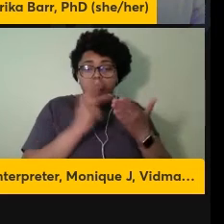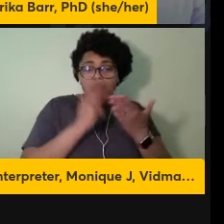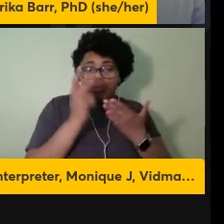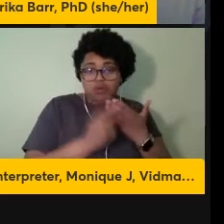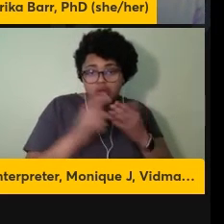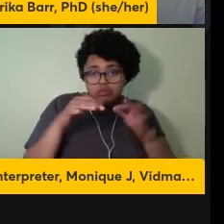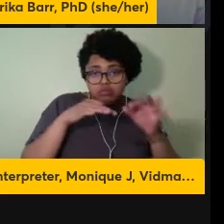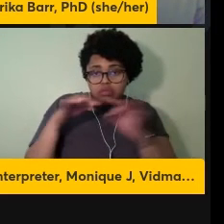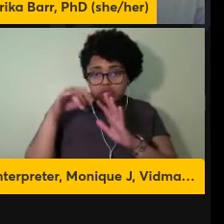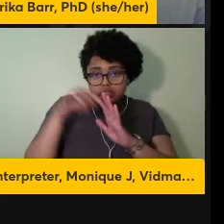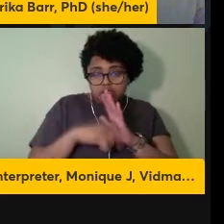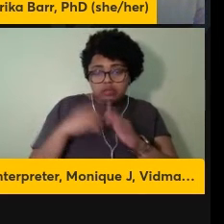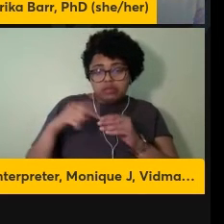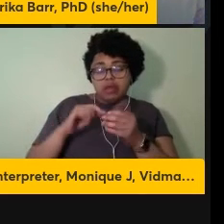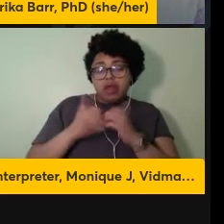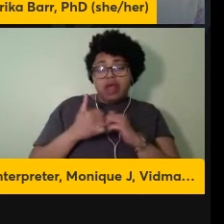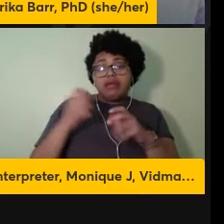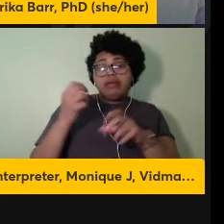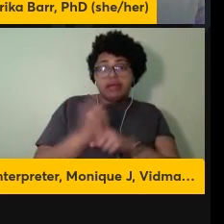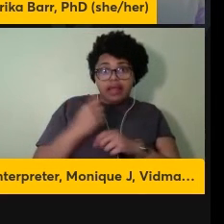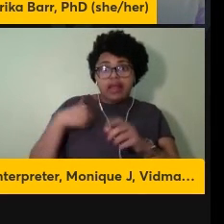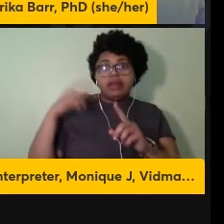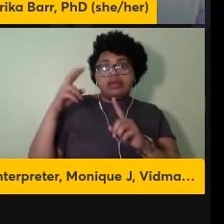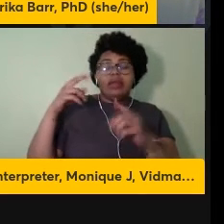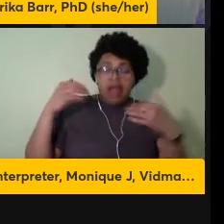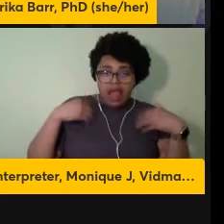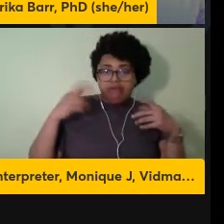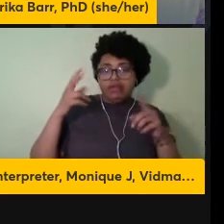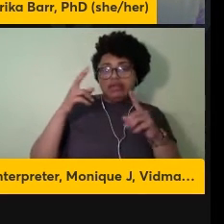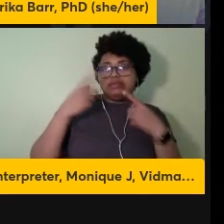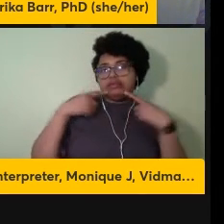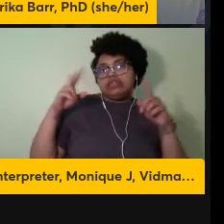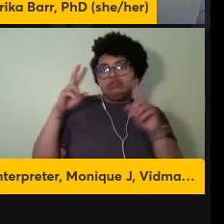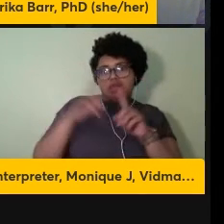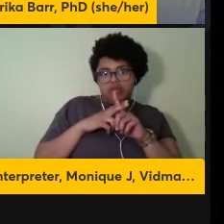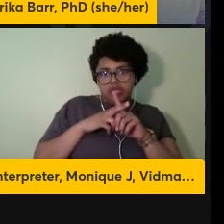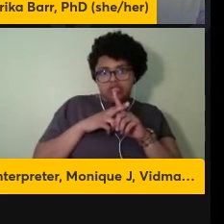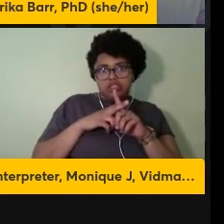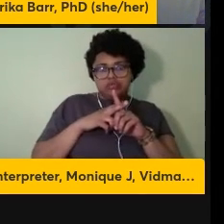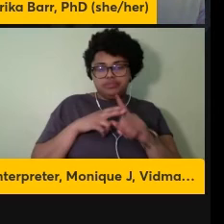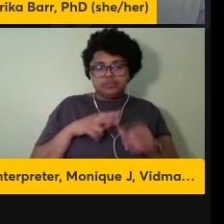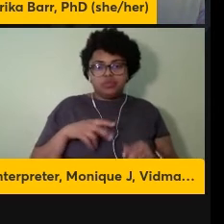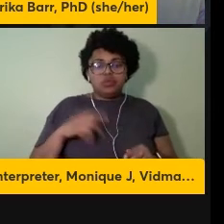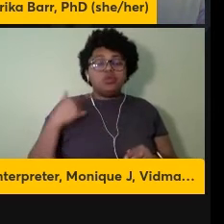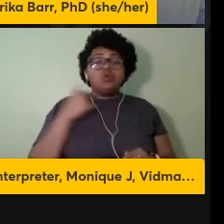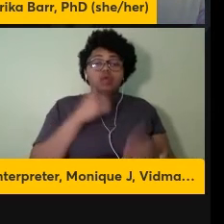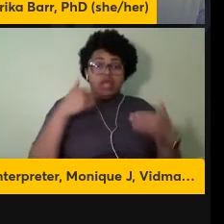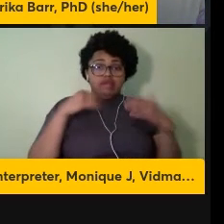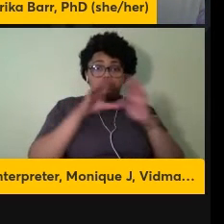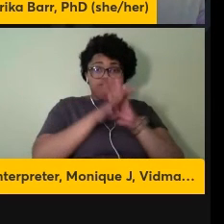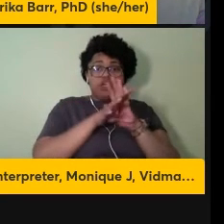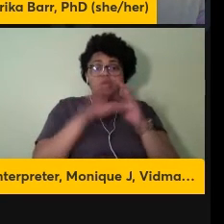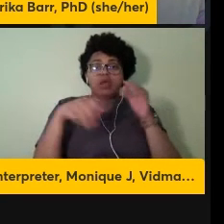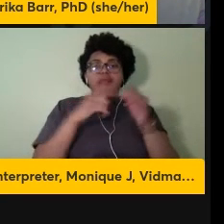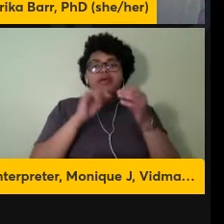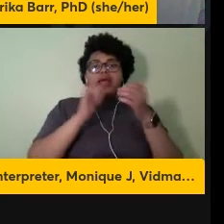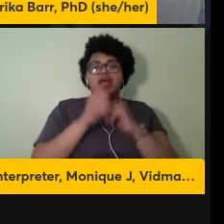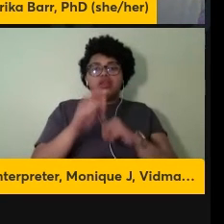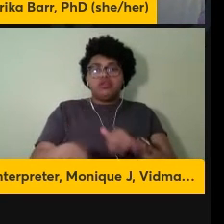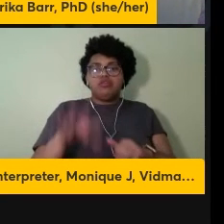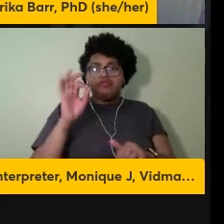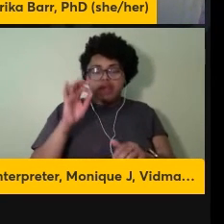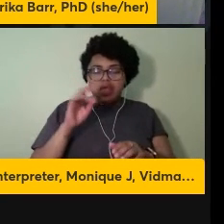to have a successful application. Also, we have a video on how do you find